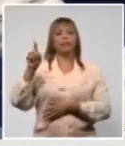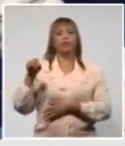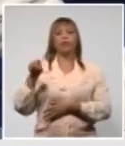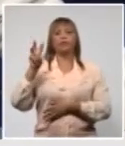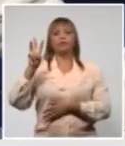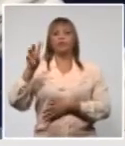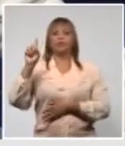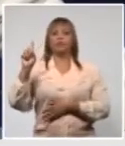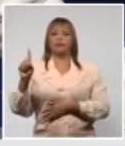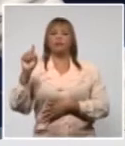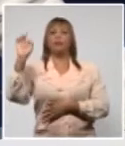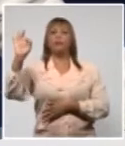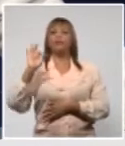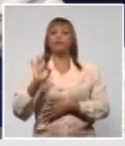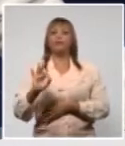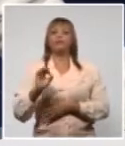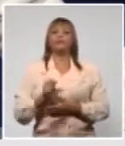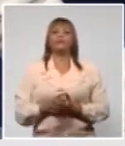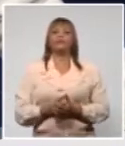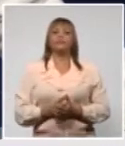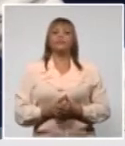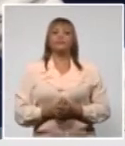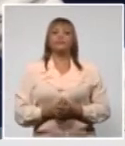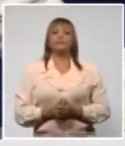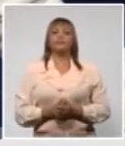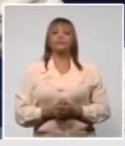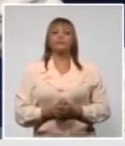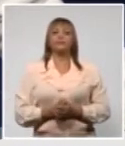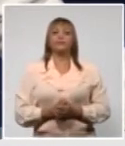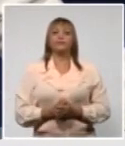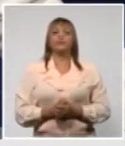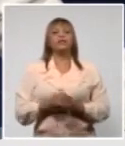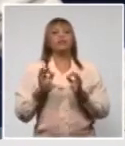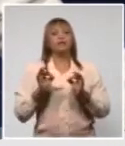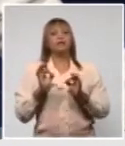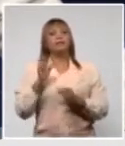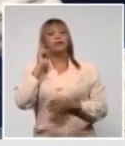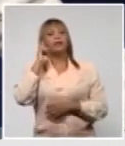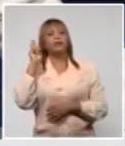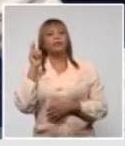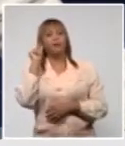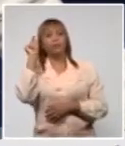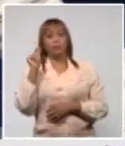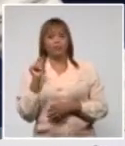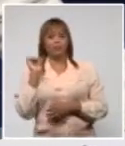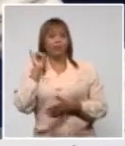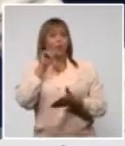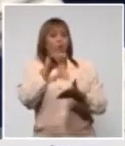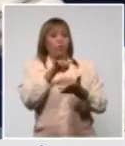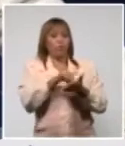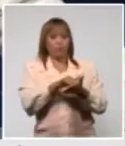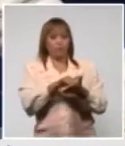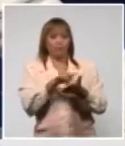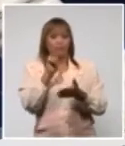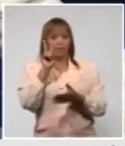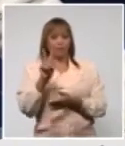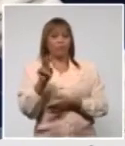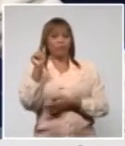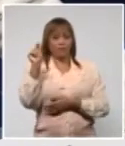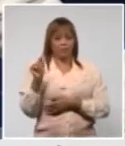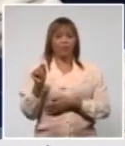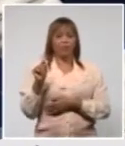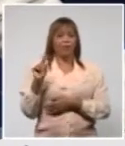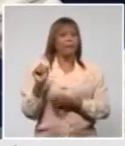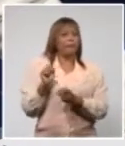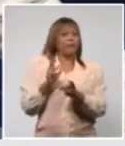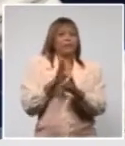to Artemisa, 22 to Havana, 2 are from Matanzas, and 7 from Ciego de